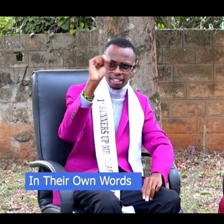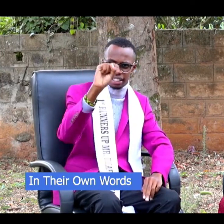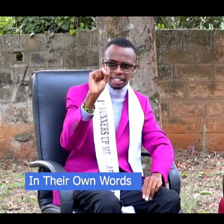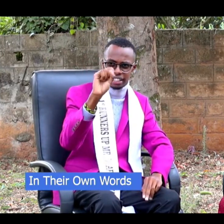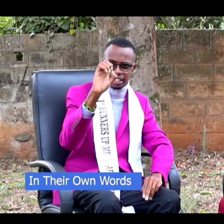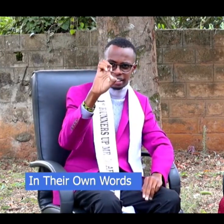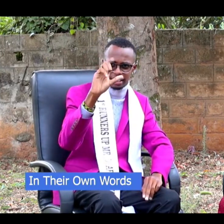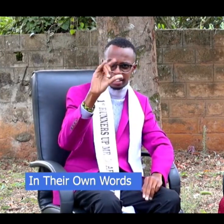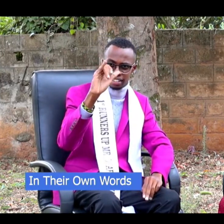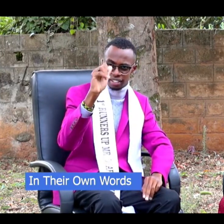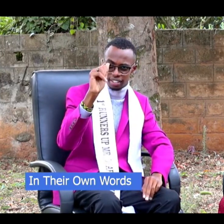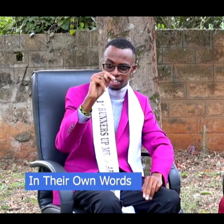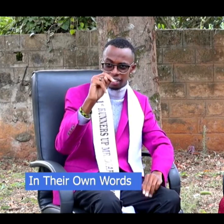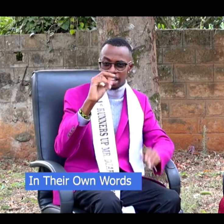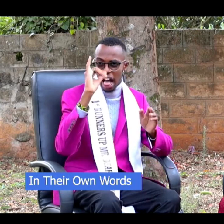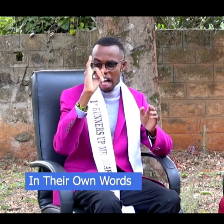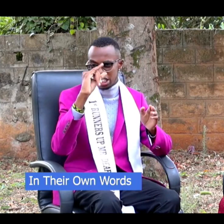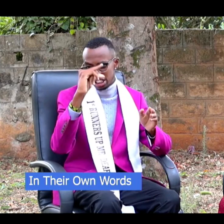Mzee